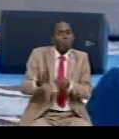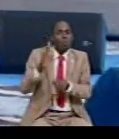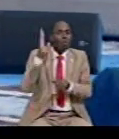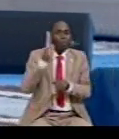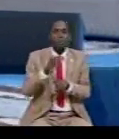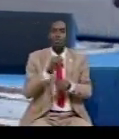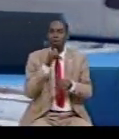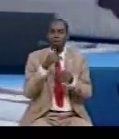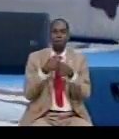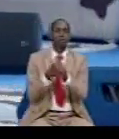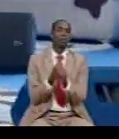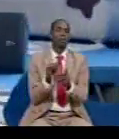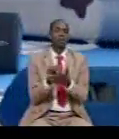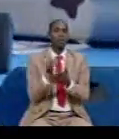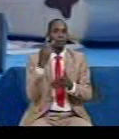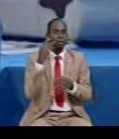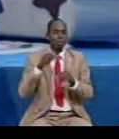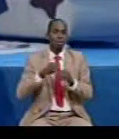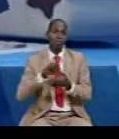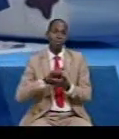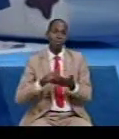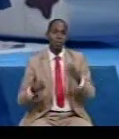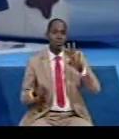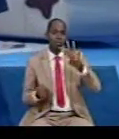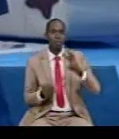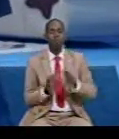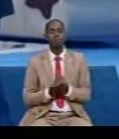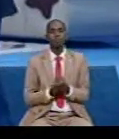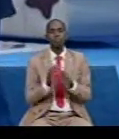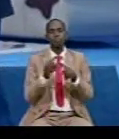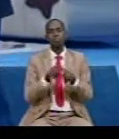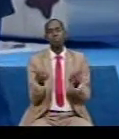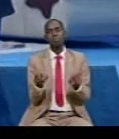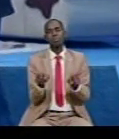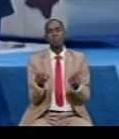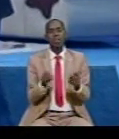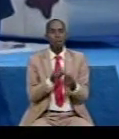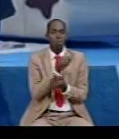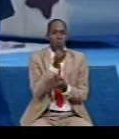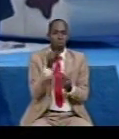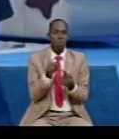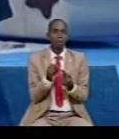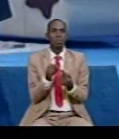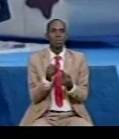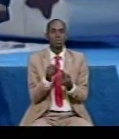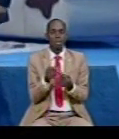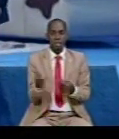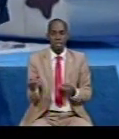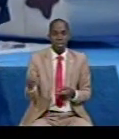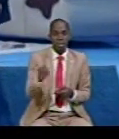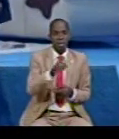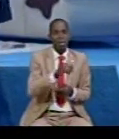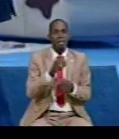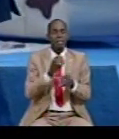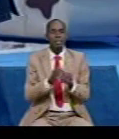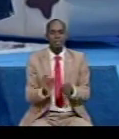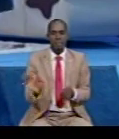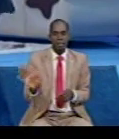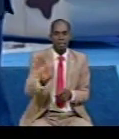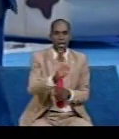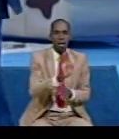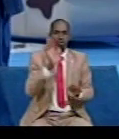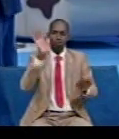God. Look at verse 4 here. In verse 4, but when they in their